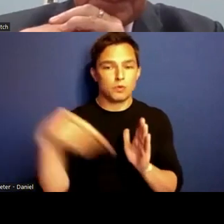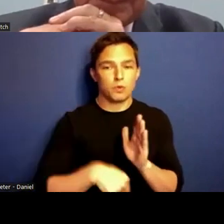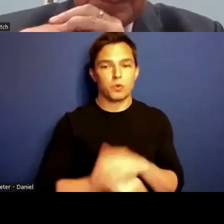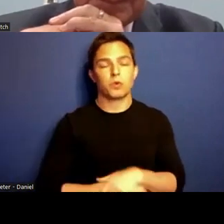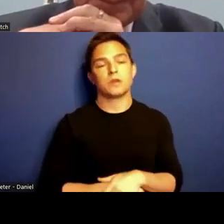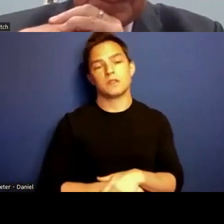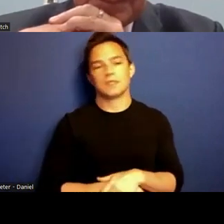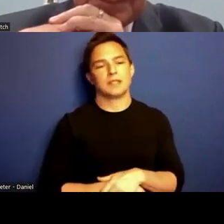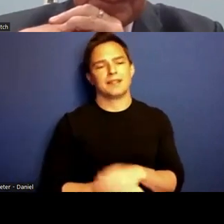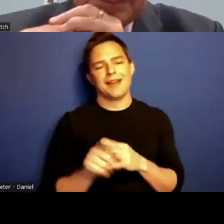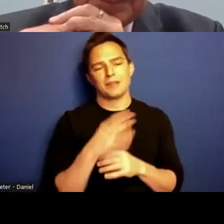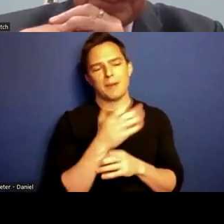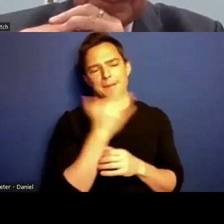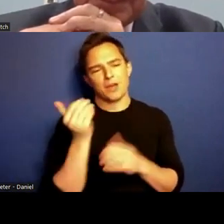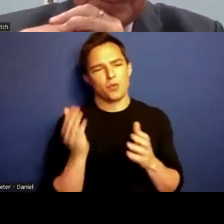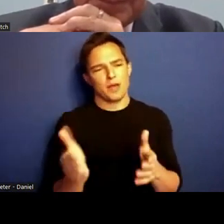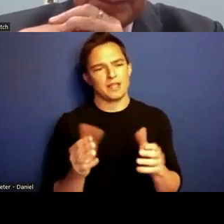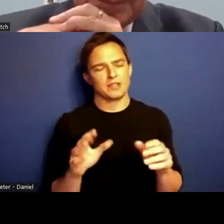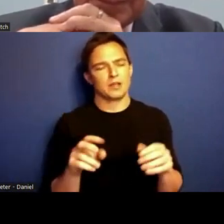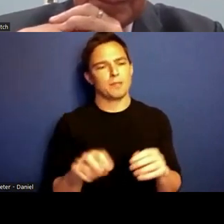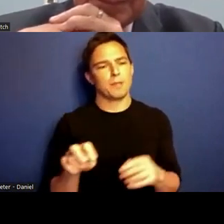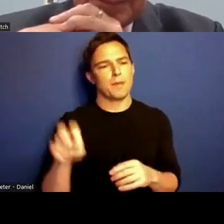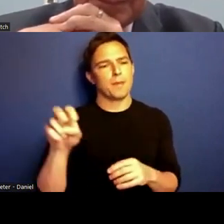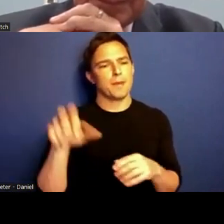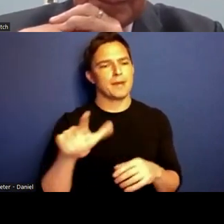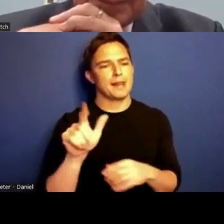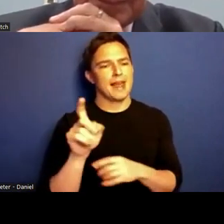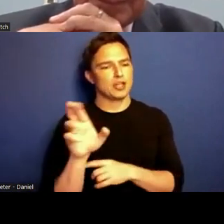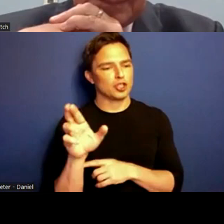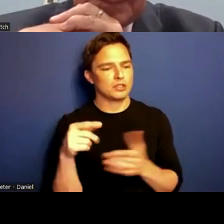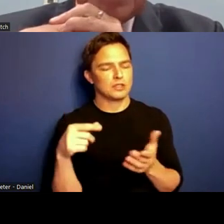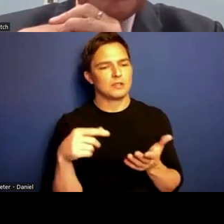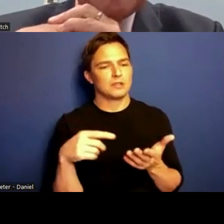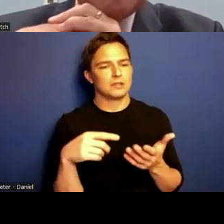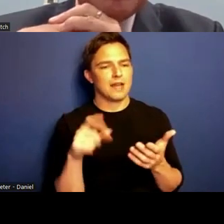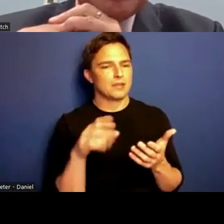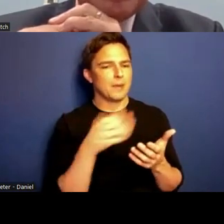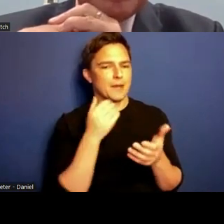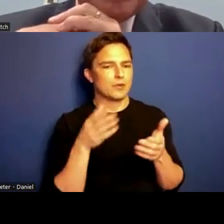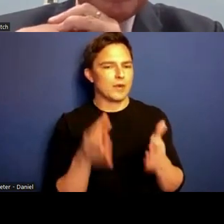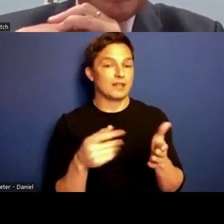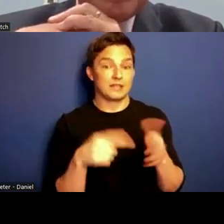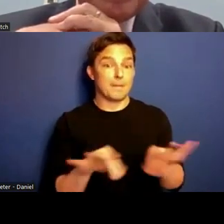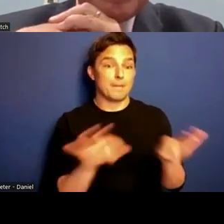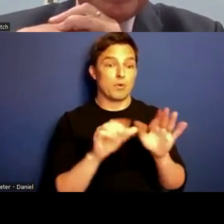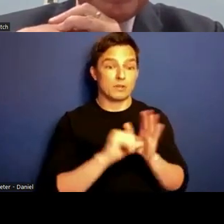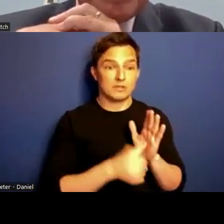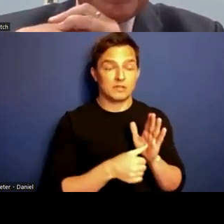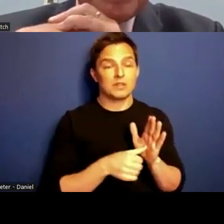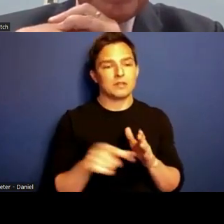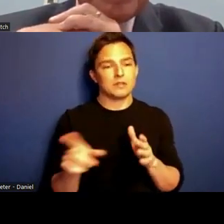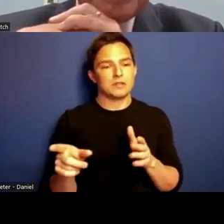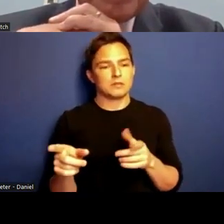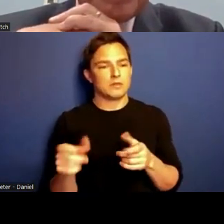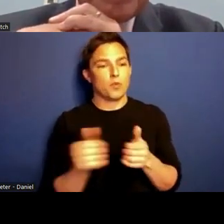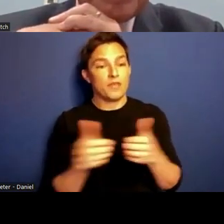There got to be a better way for us to move up the ladder, and this is the big one right here. Got to be a better way for us to move up the ladder to success without